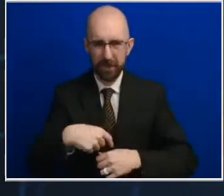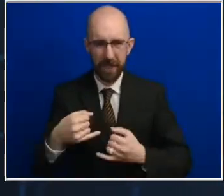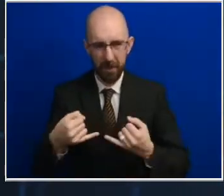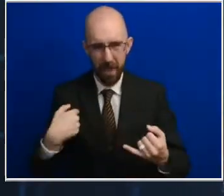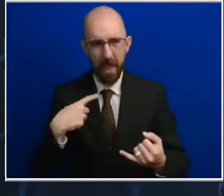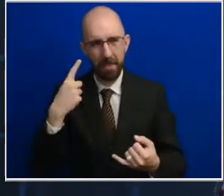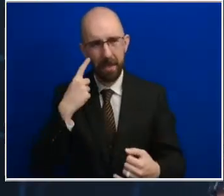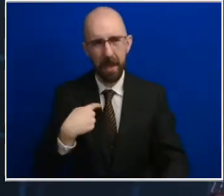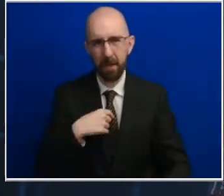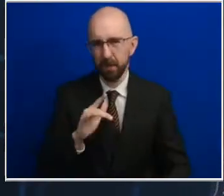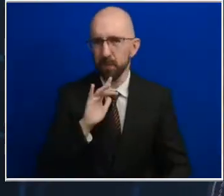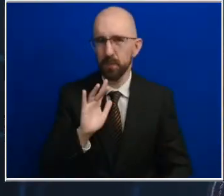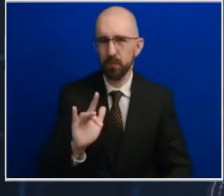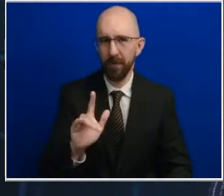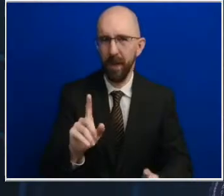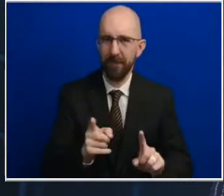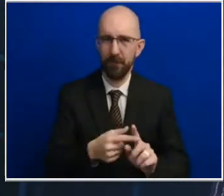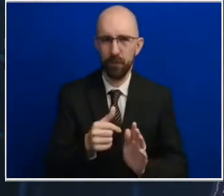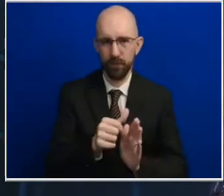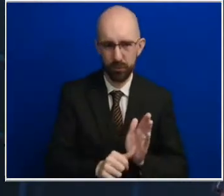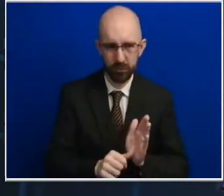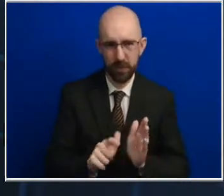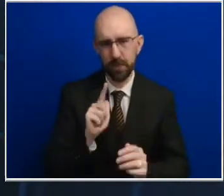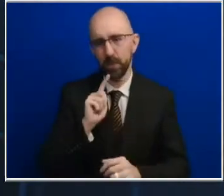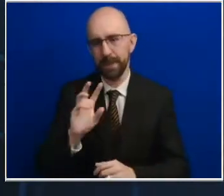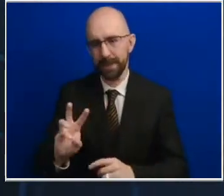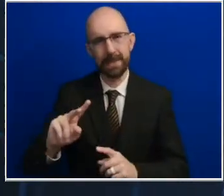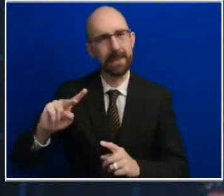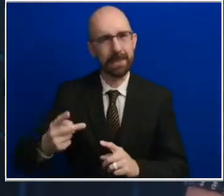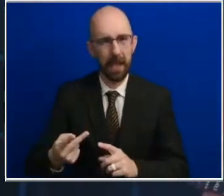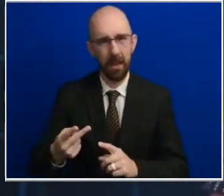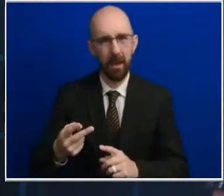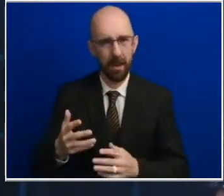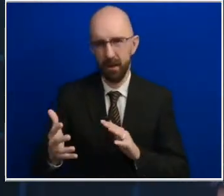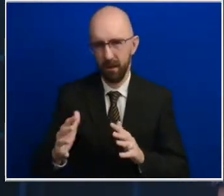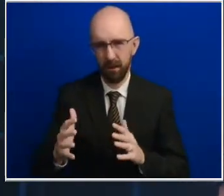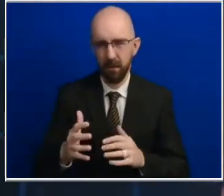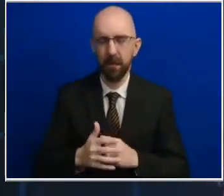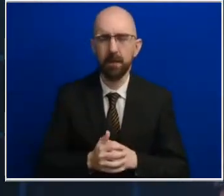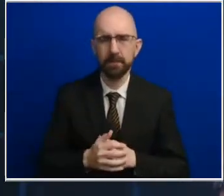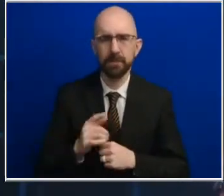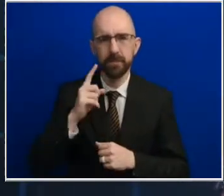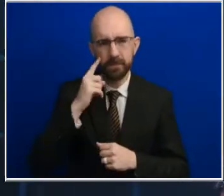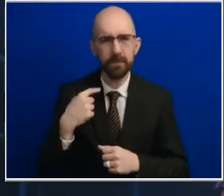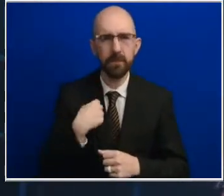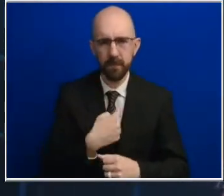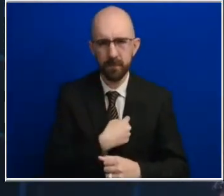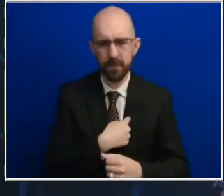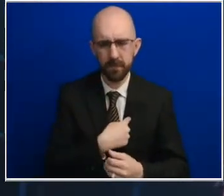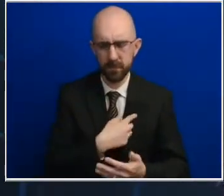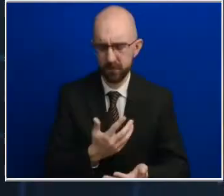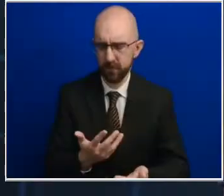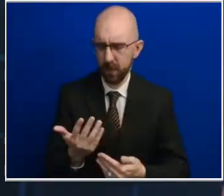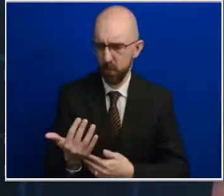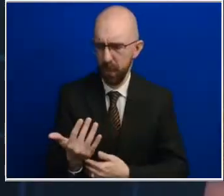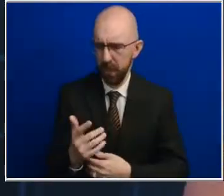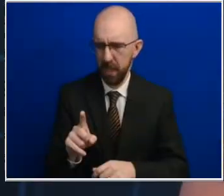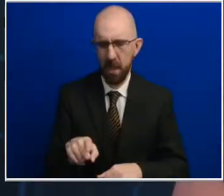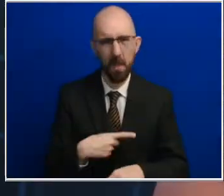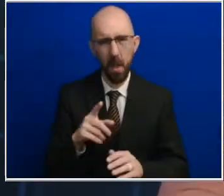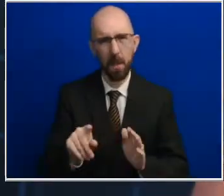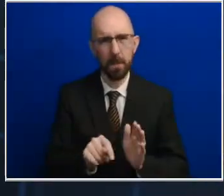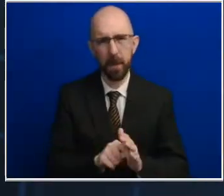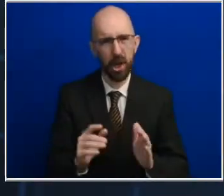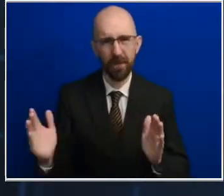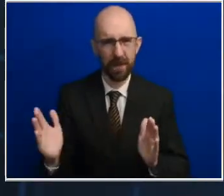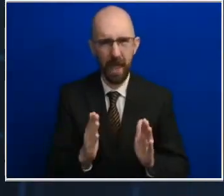at the first surgery and 26 at the second one. And I think we waited, I don't know how long of a period of time it was, but then